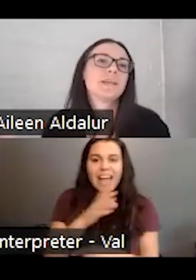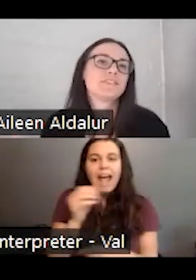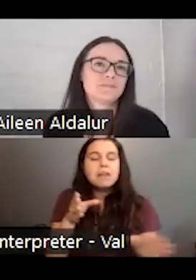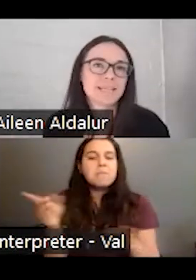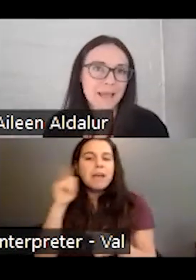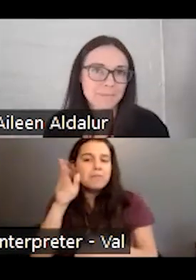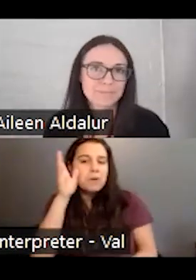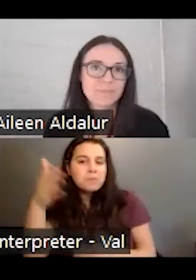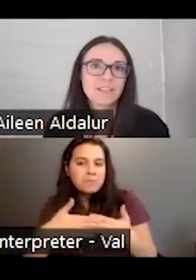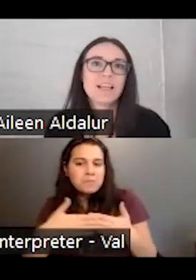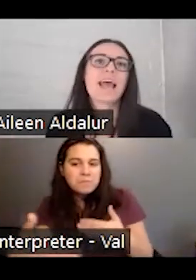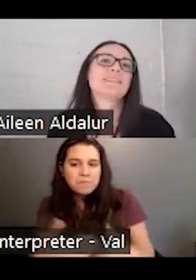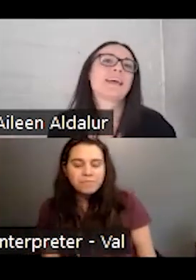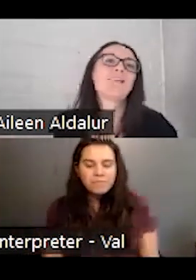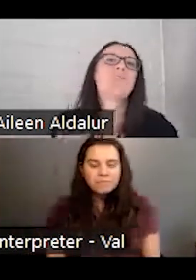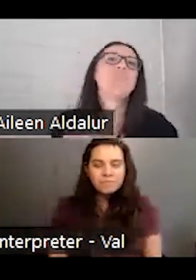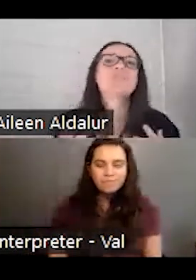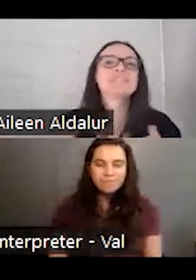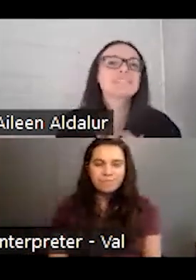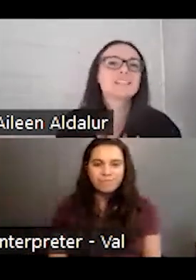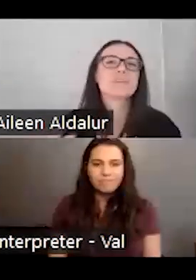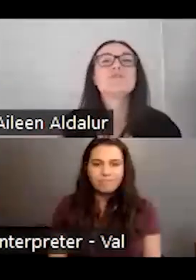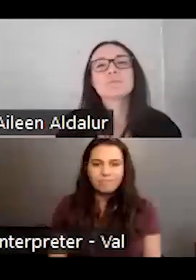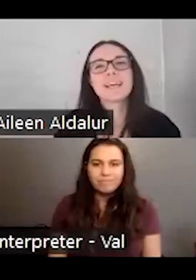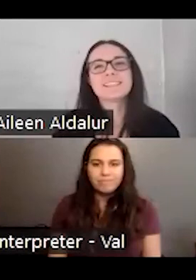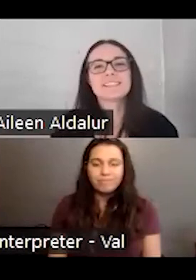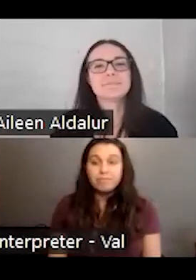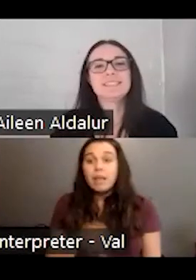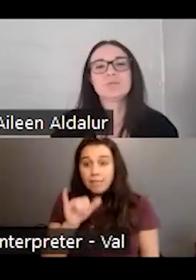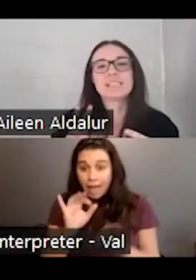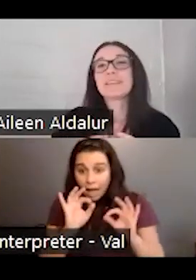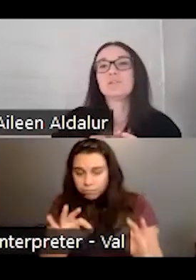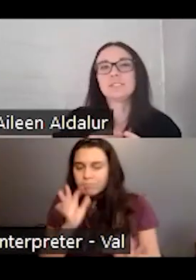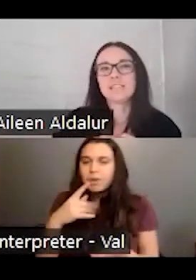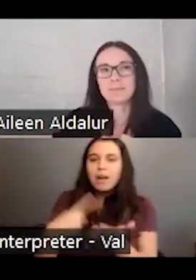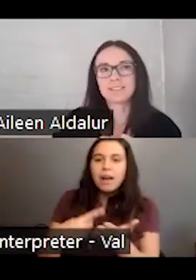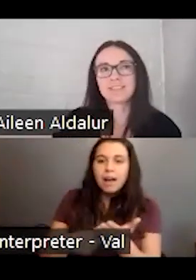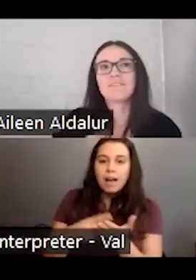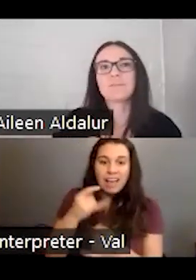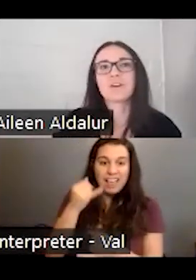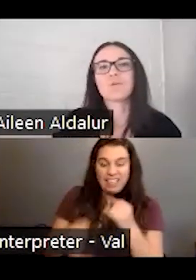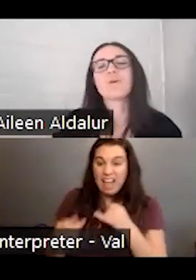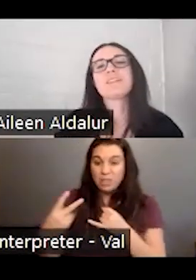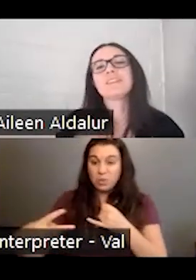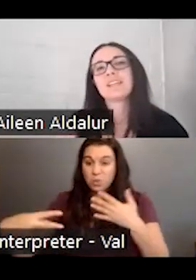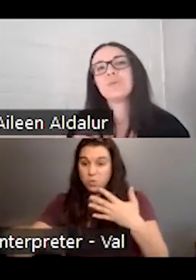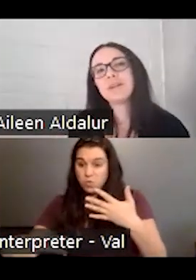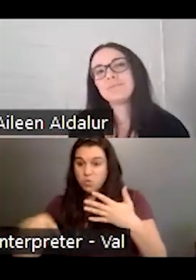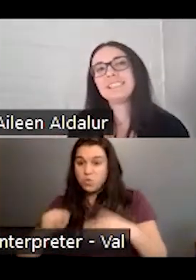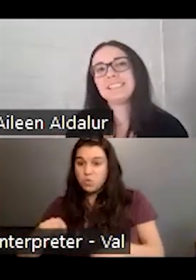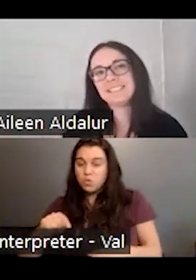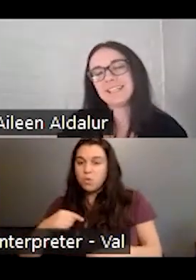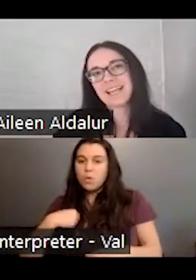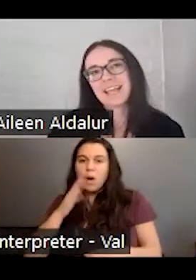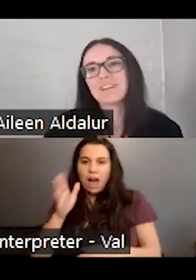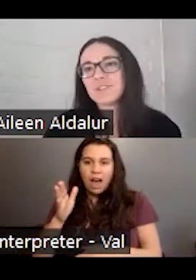for the remainder of my time. And then I will briefly discuss my future plans to complete those last 2 steps of the model with the